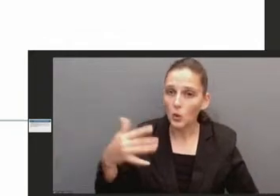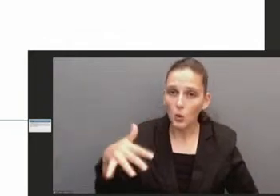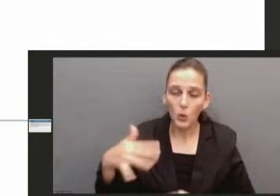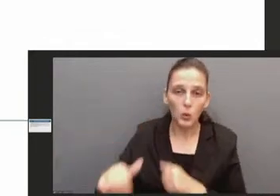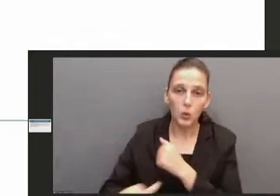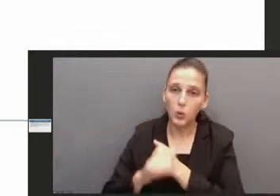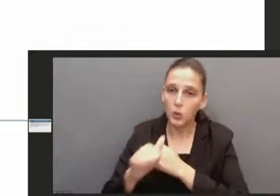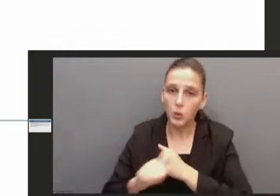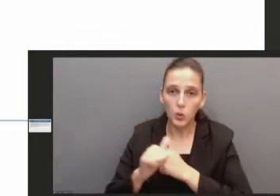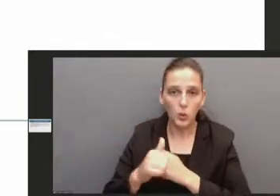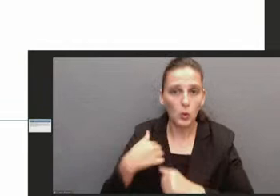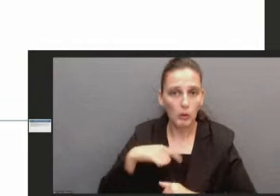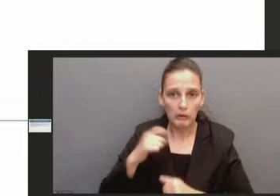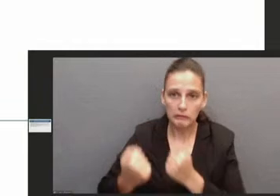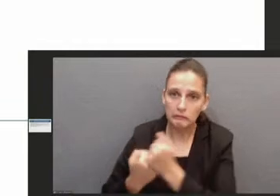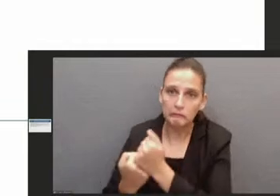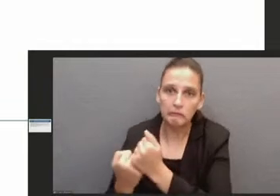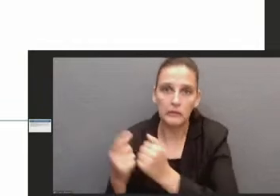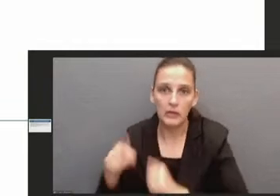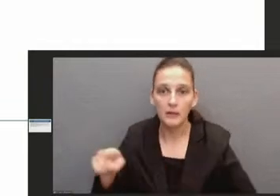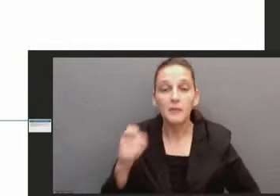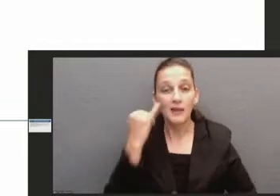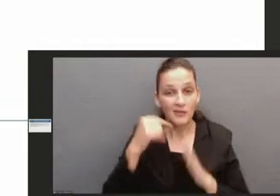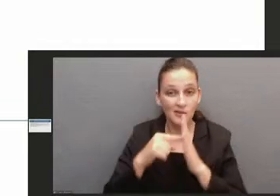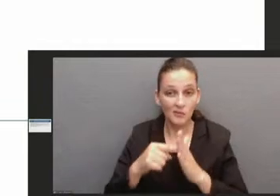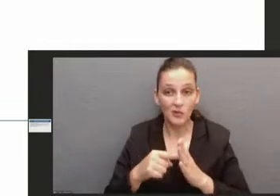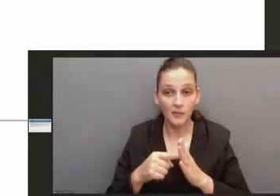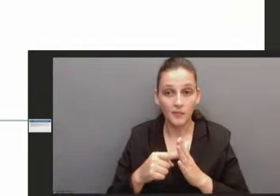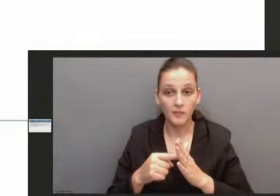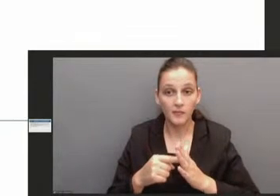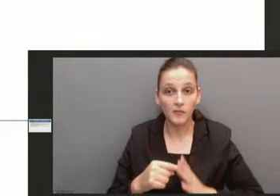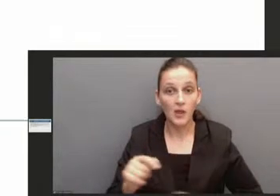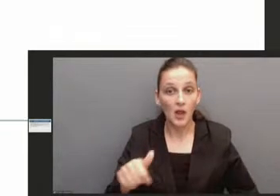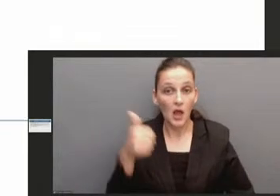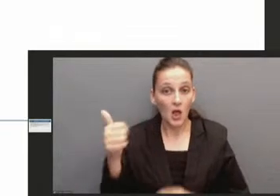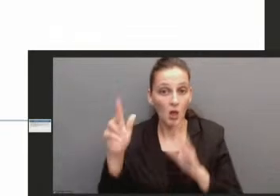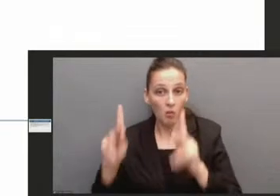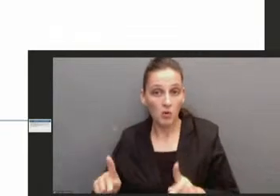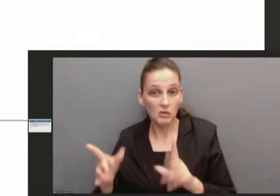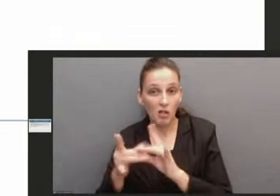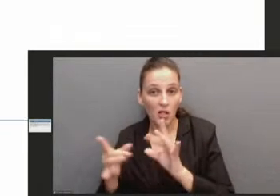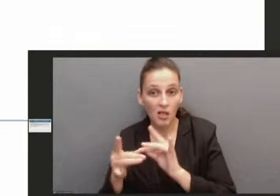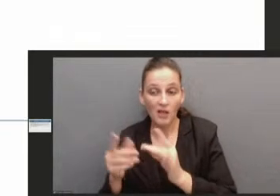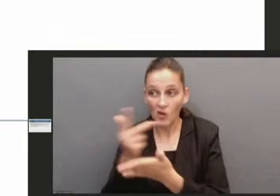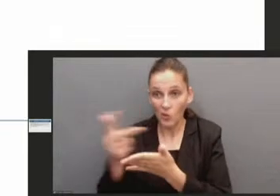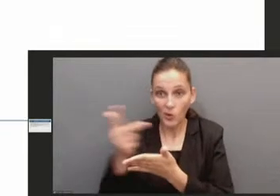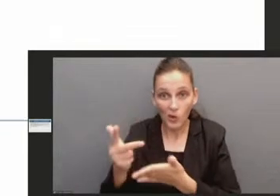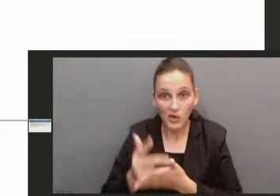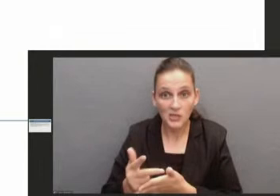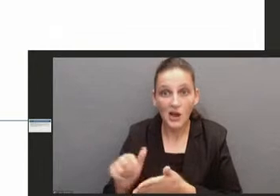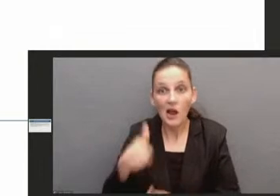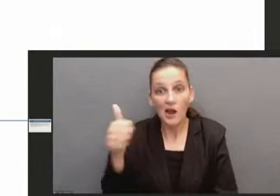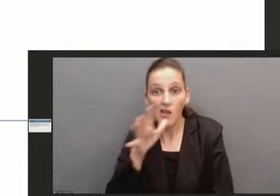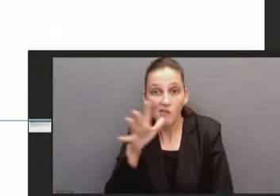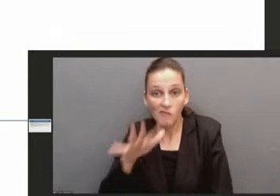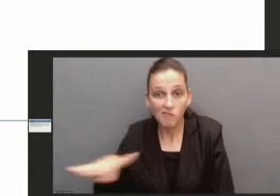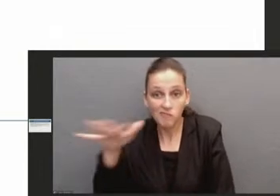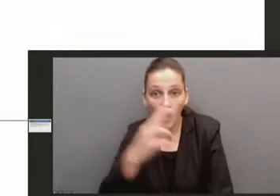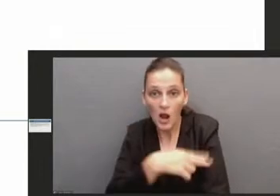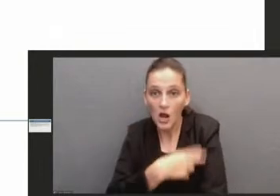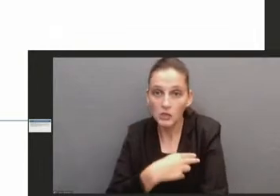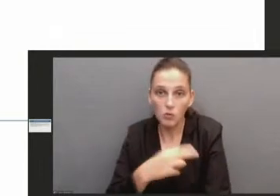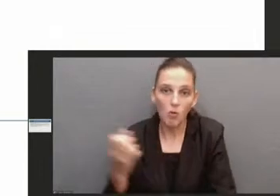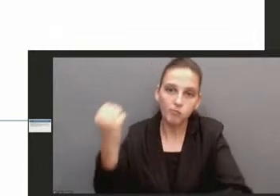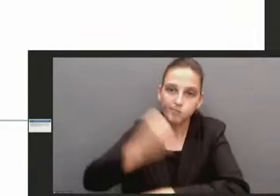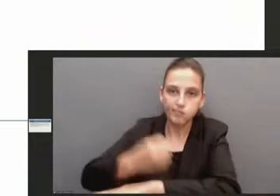be sustained. For example, every 3 weeks, we lose another rural hospital in this country. Many are cutting services that serve